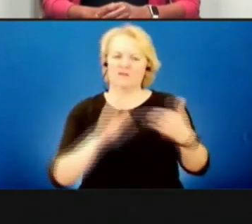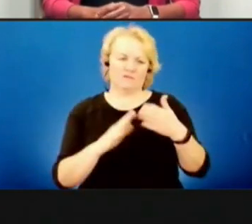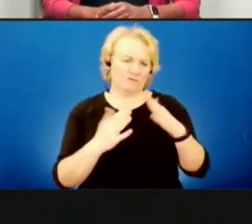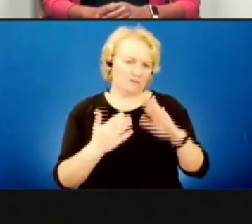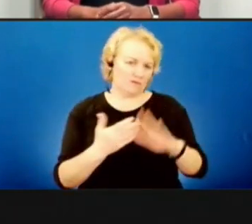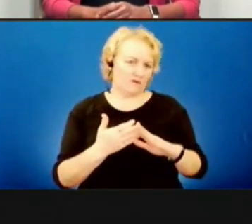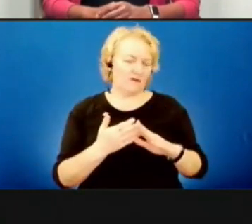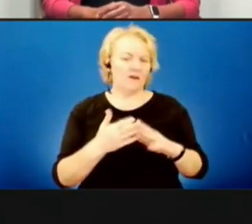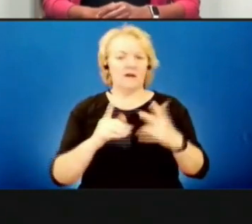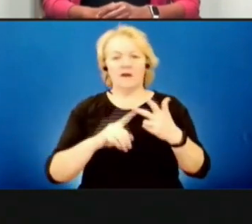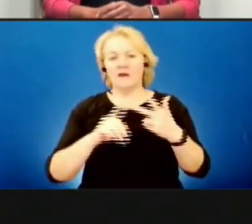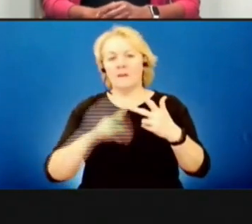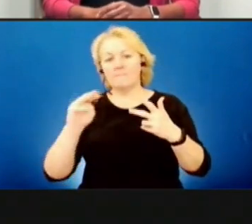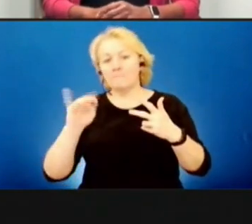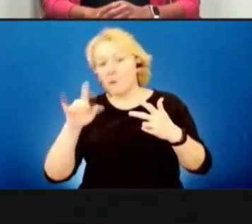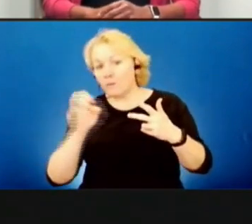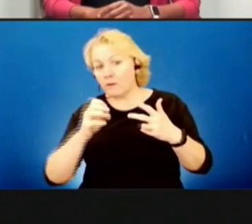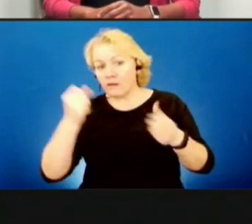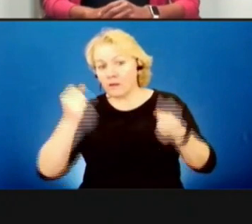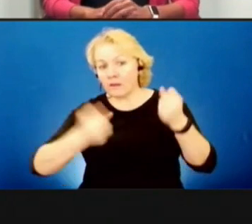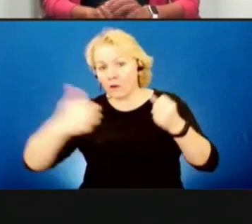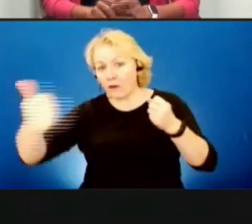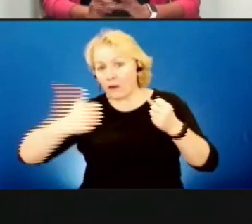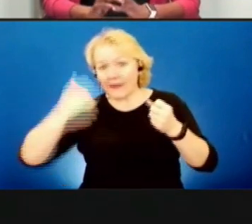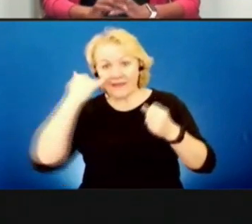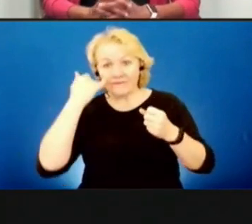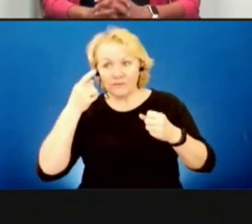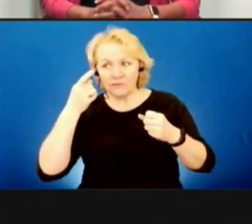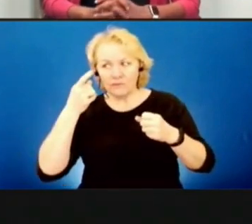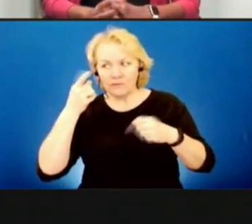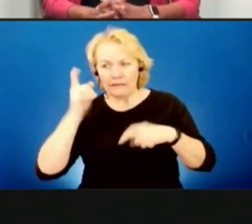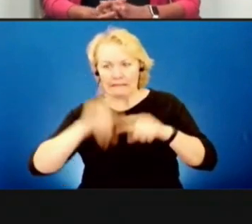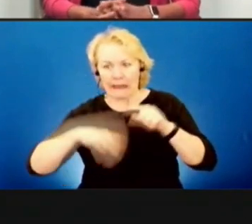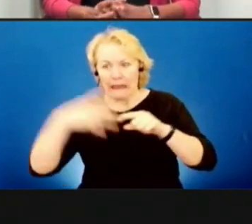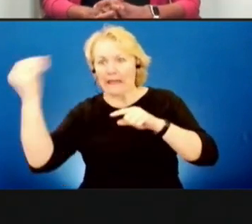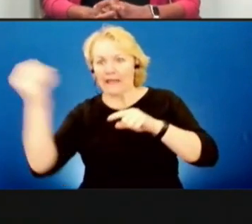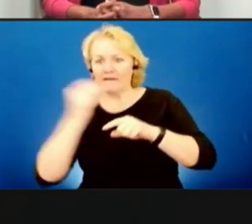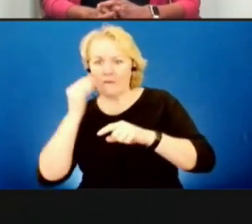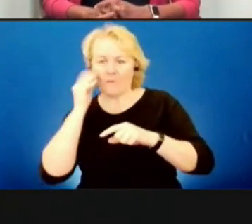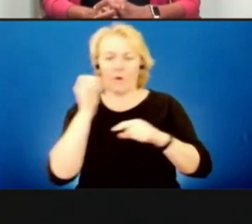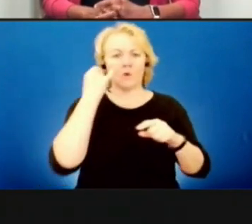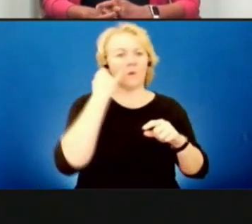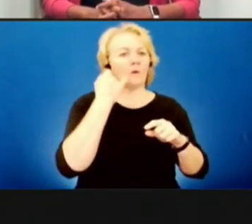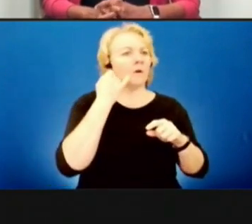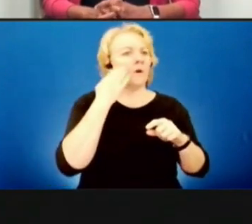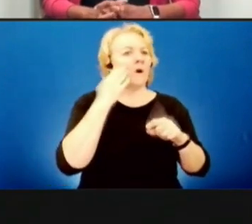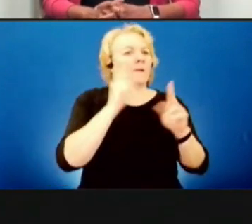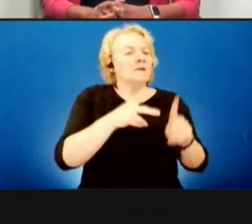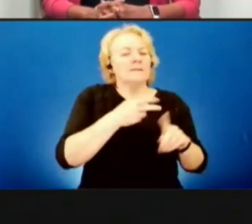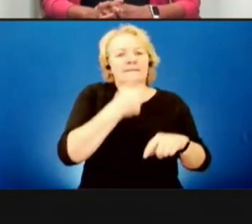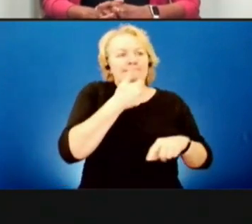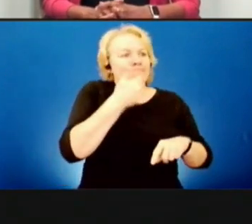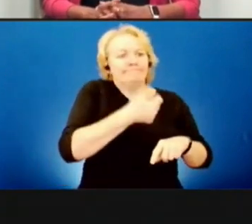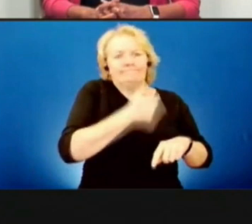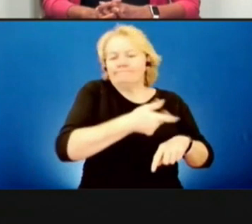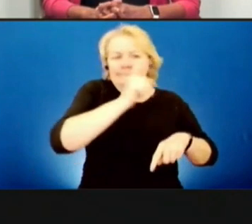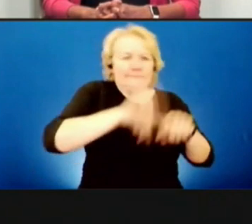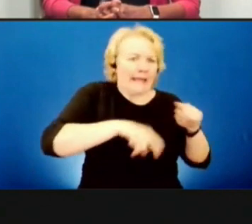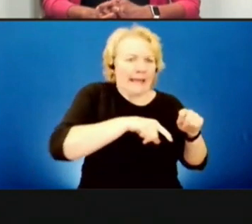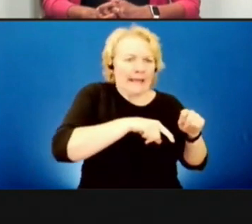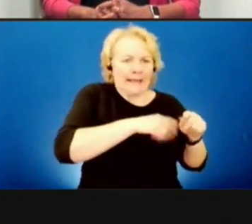We also have mobile operations. If you are unable to leave your home, or you know someone who has limitations on getting to a vaccine site, we